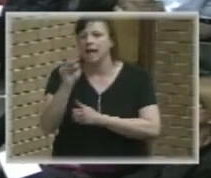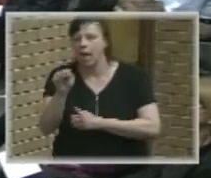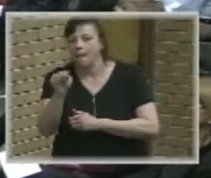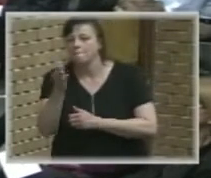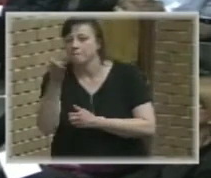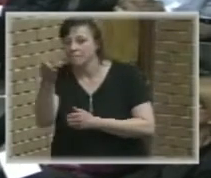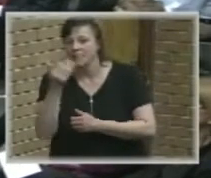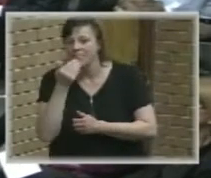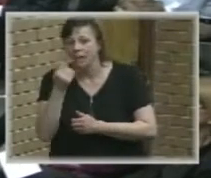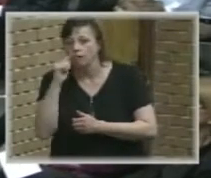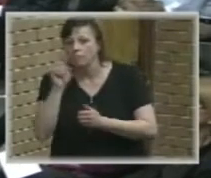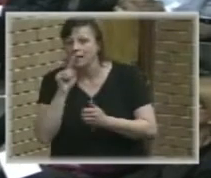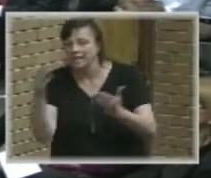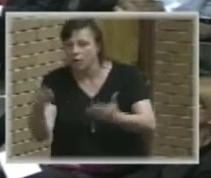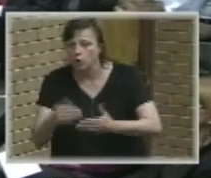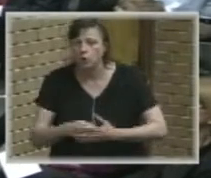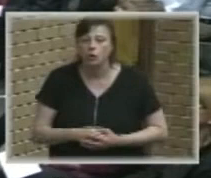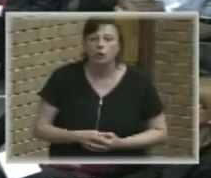here. Tom, thank you.